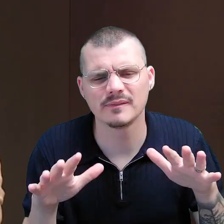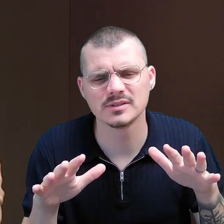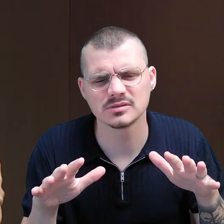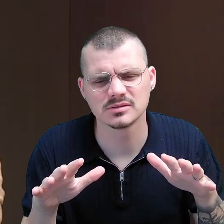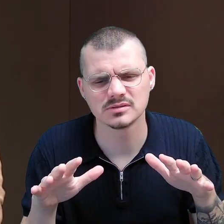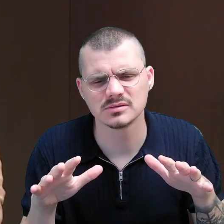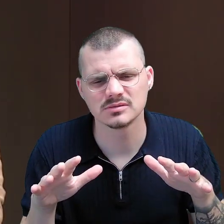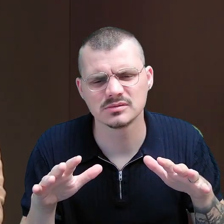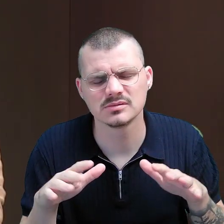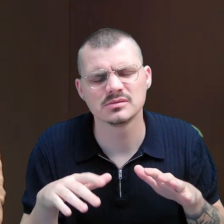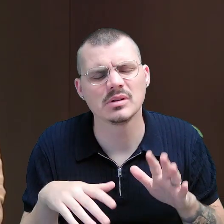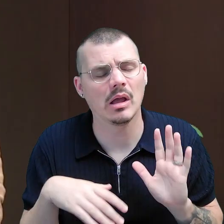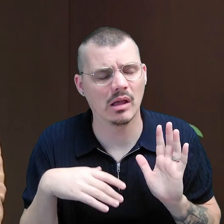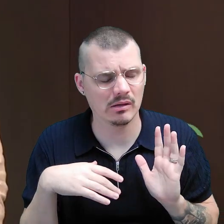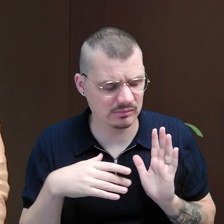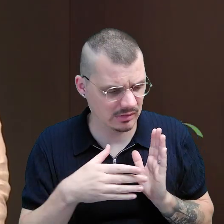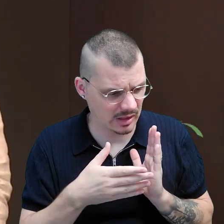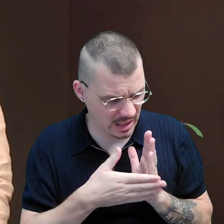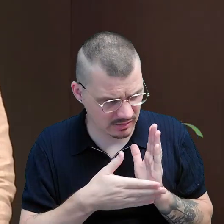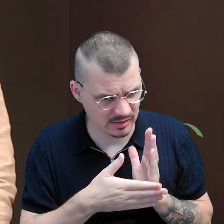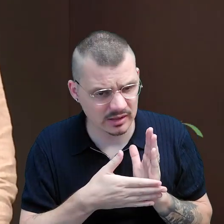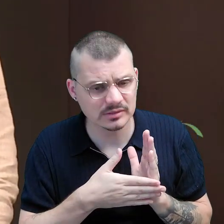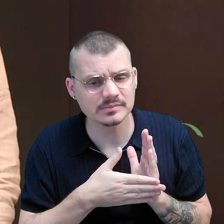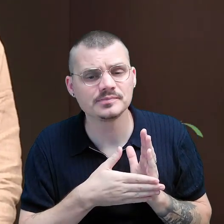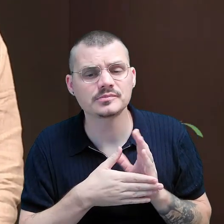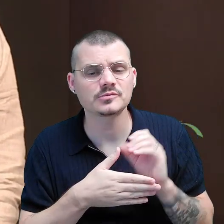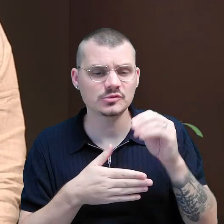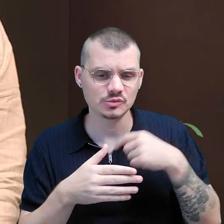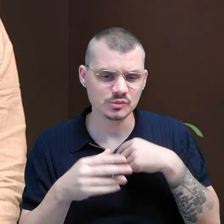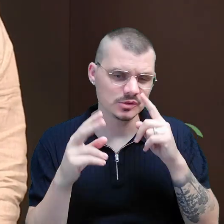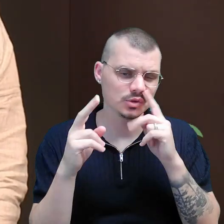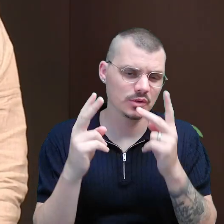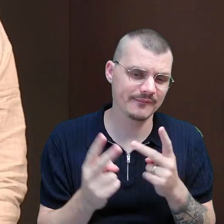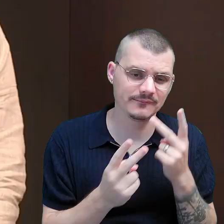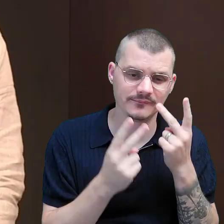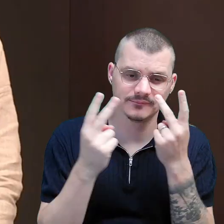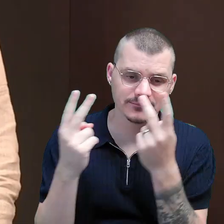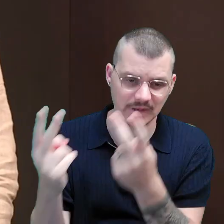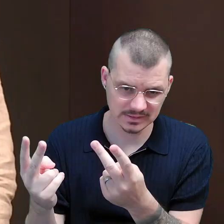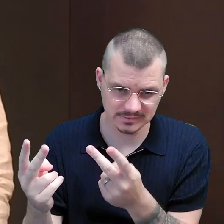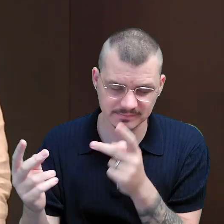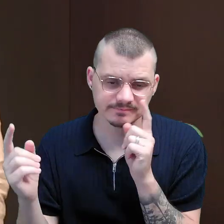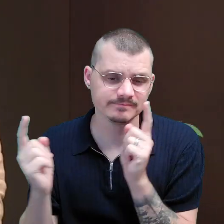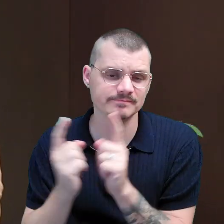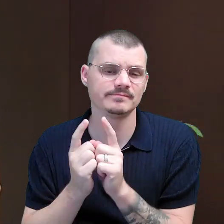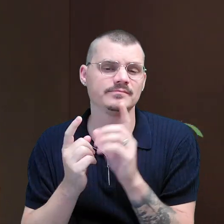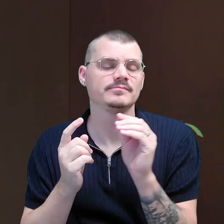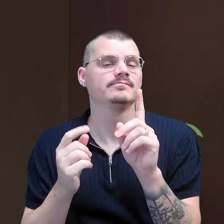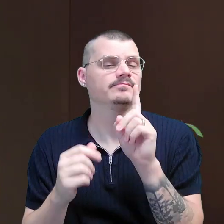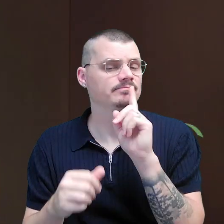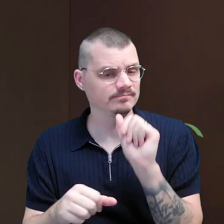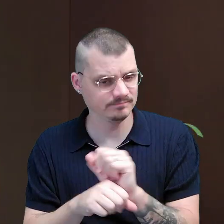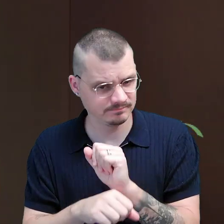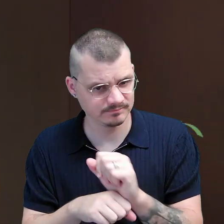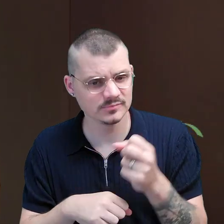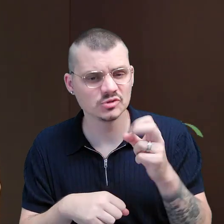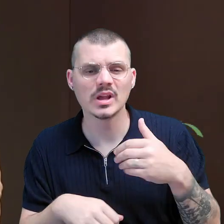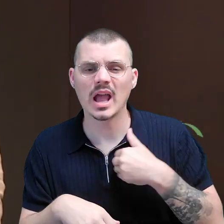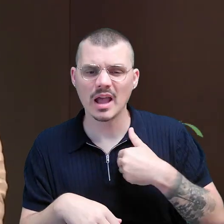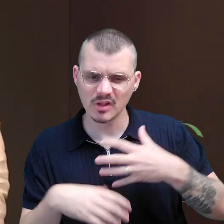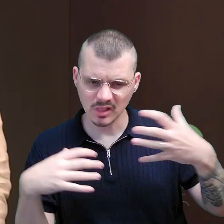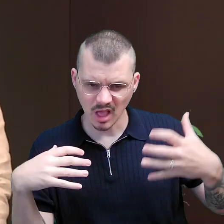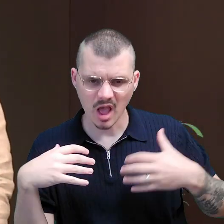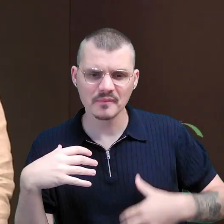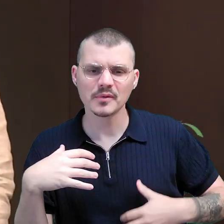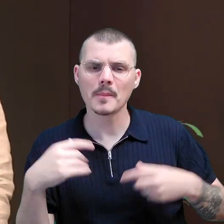nervous. All right, so we visit with her, and sure enough, she's got